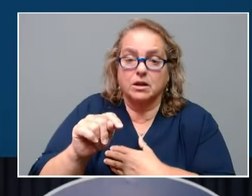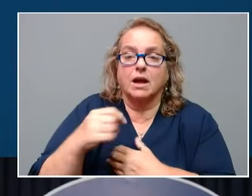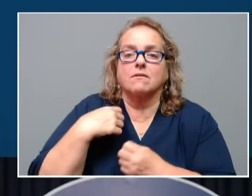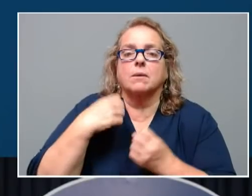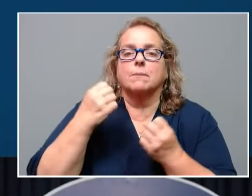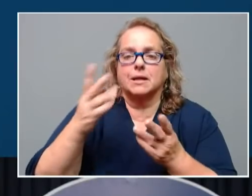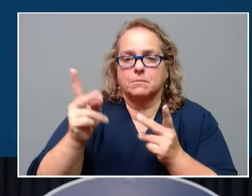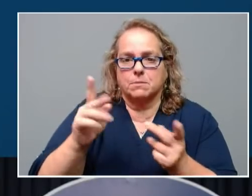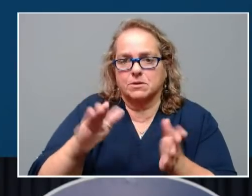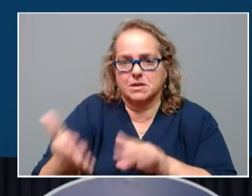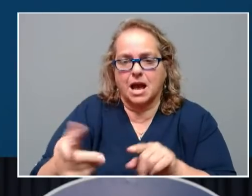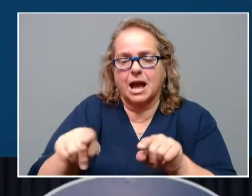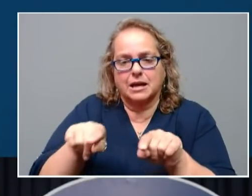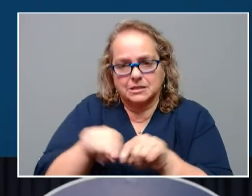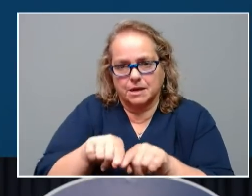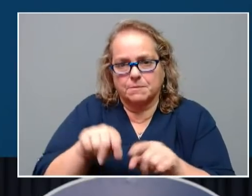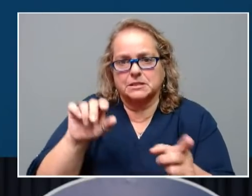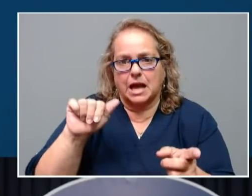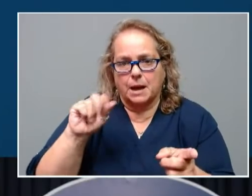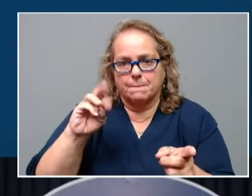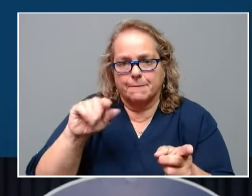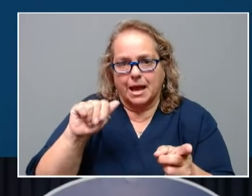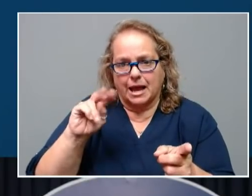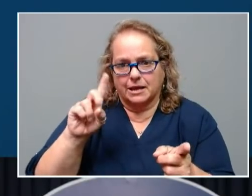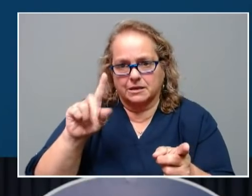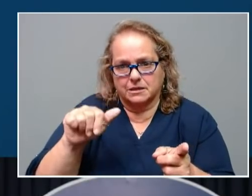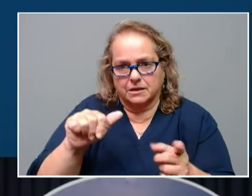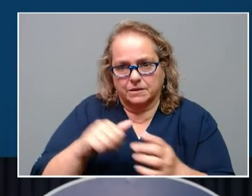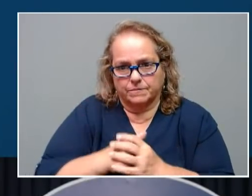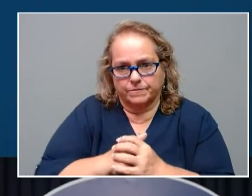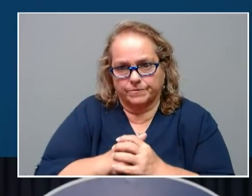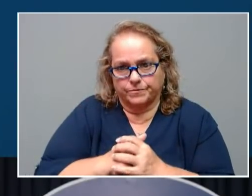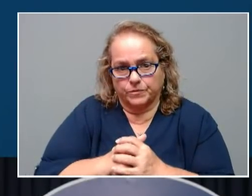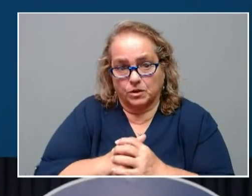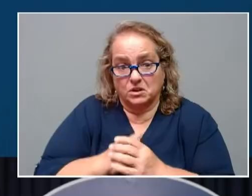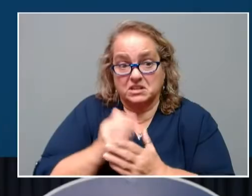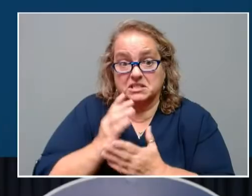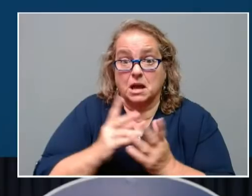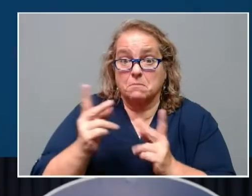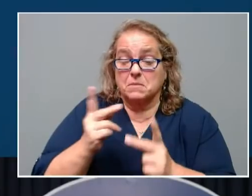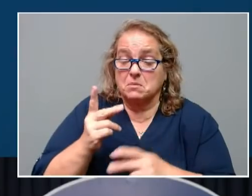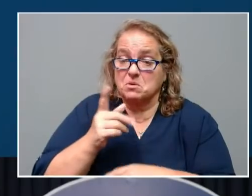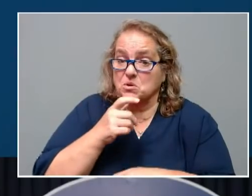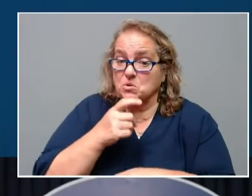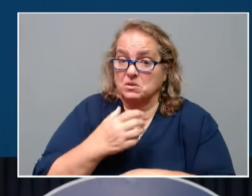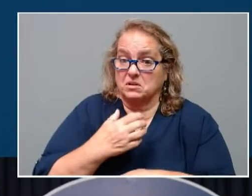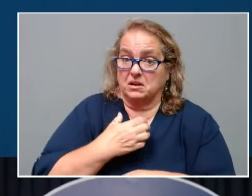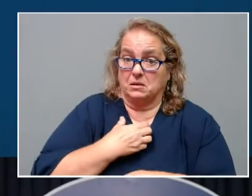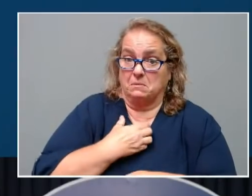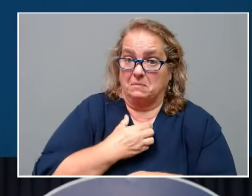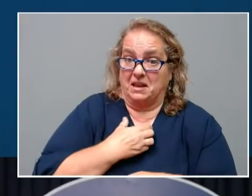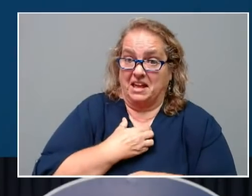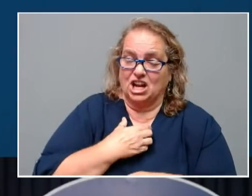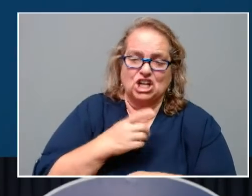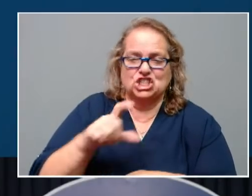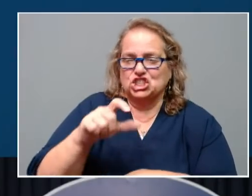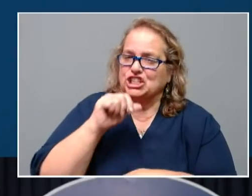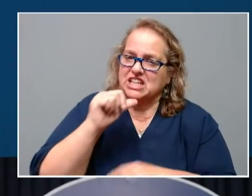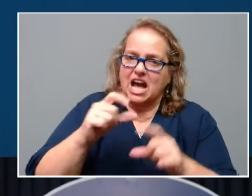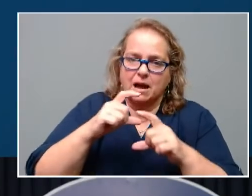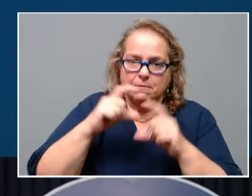Amanda. Taking a little grief from some folks in your community is worth it if we can keep